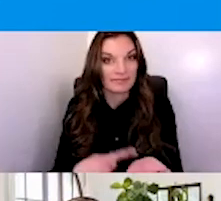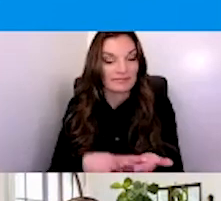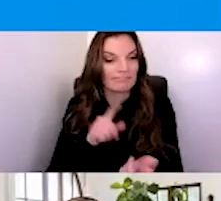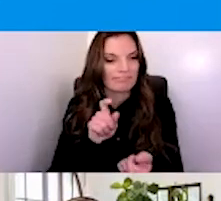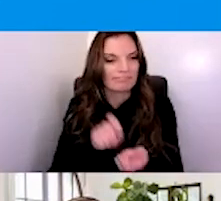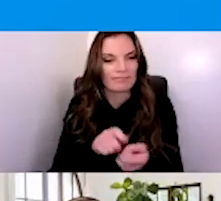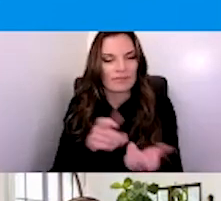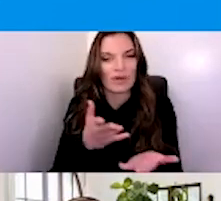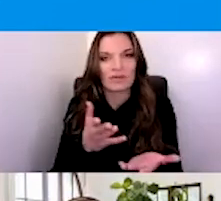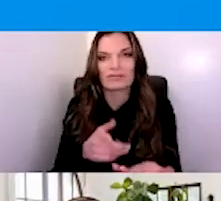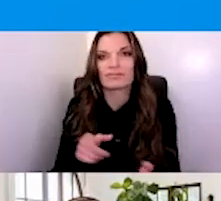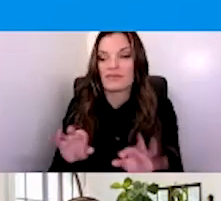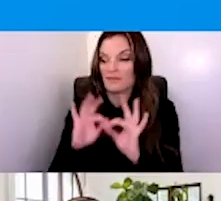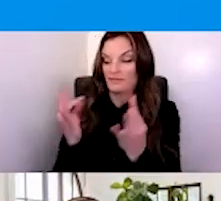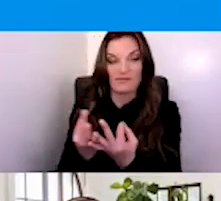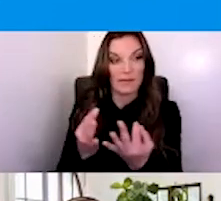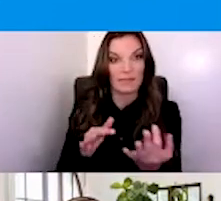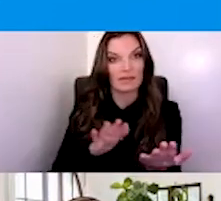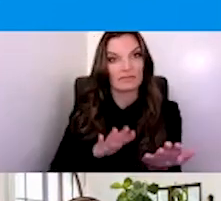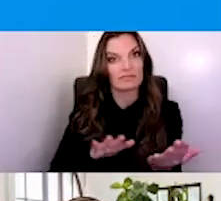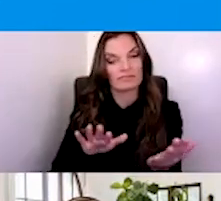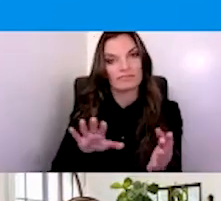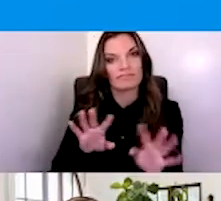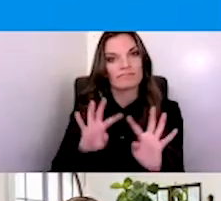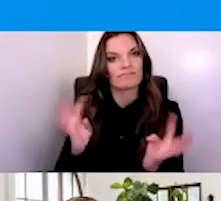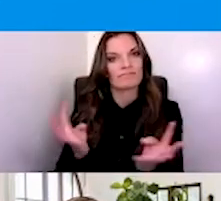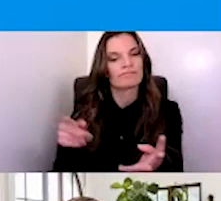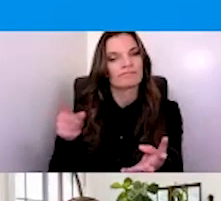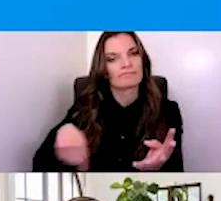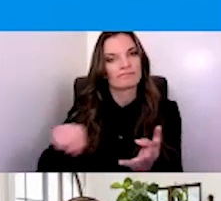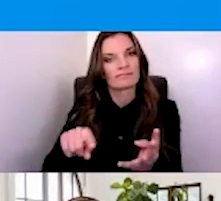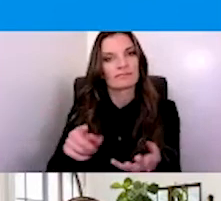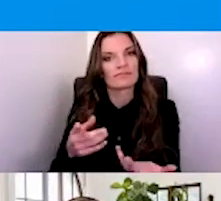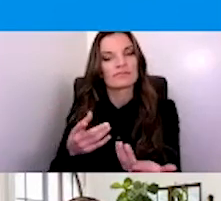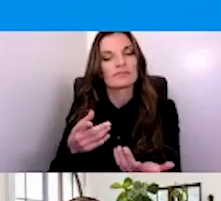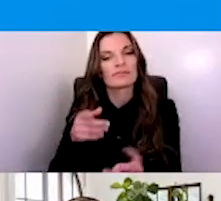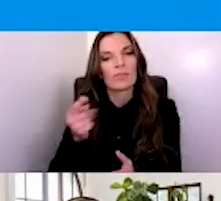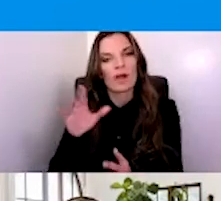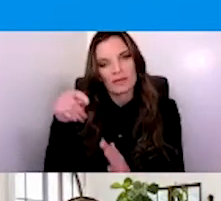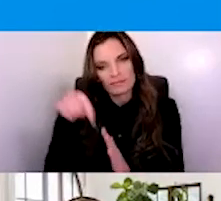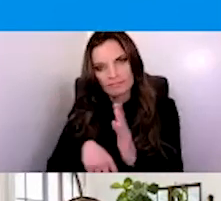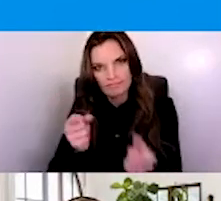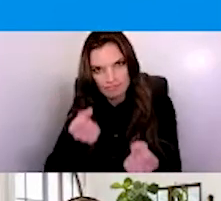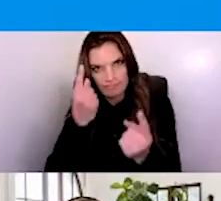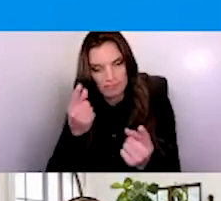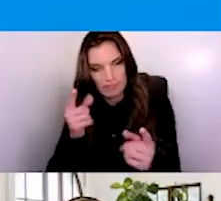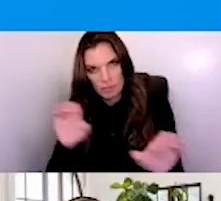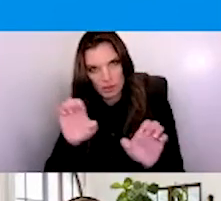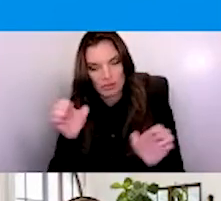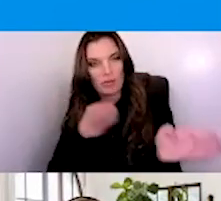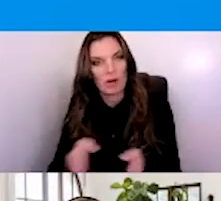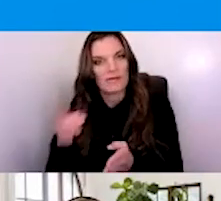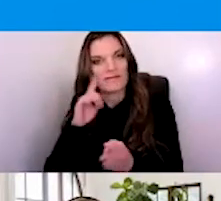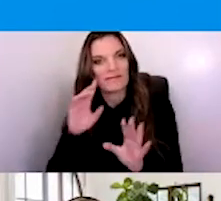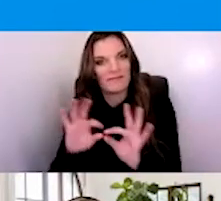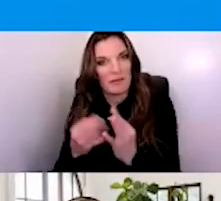in the Family, the importance of disability competence and emergency preparedness for families with disabilities. And I have